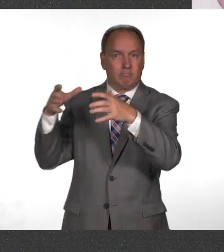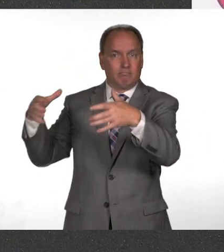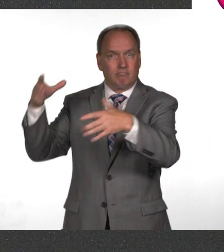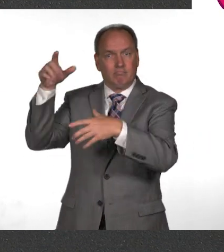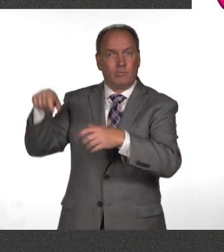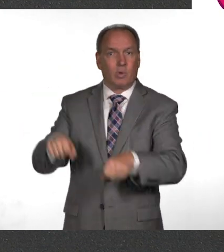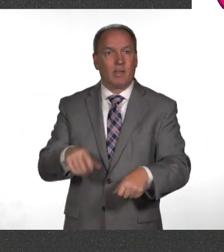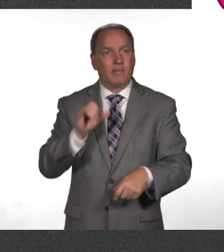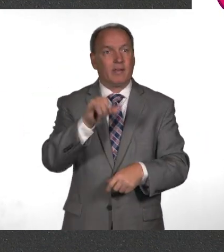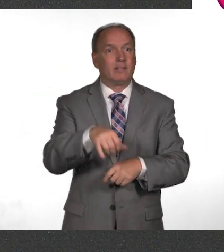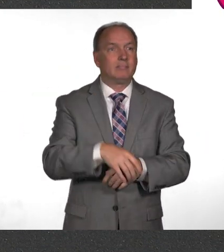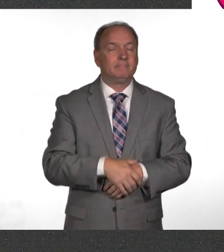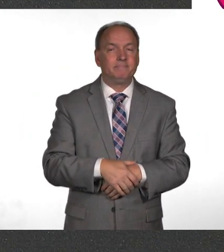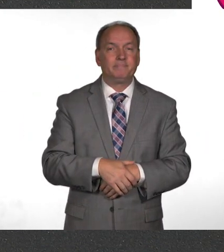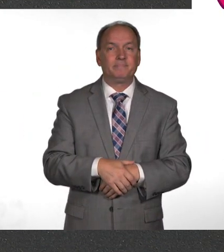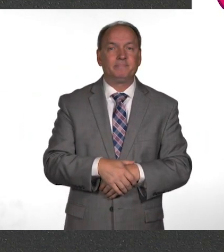that.